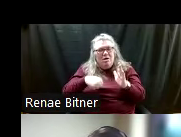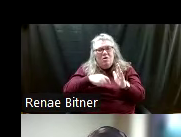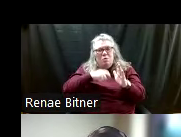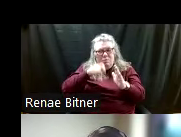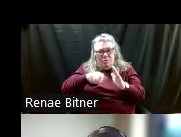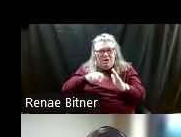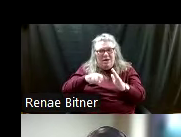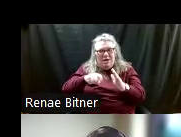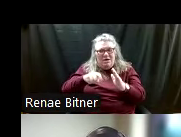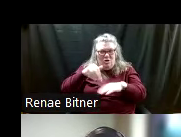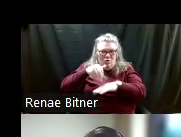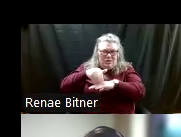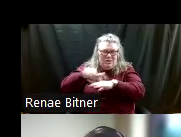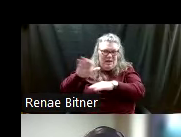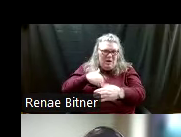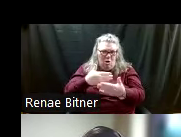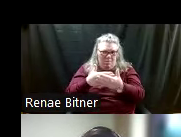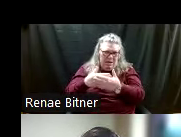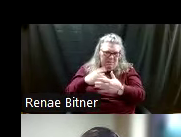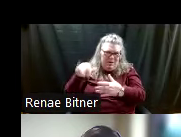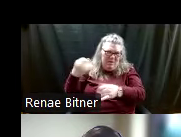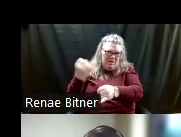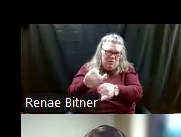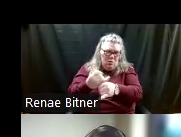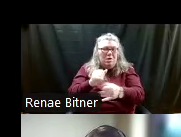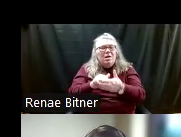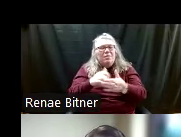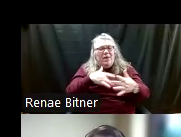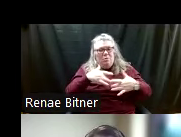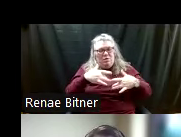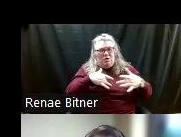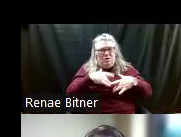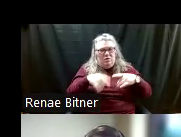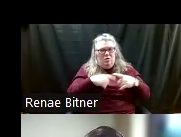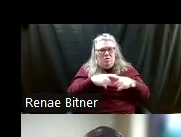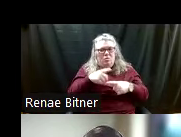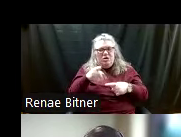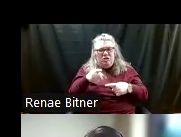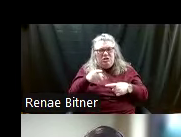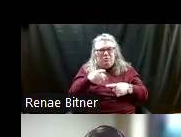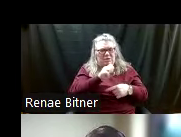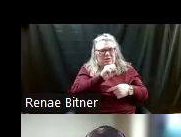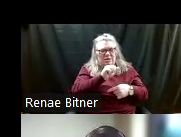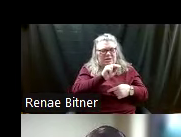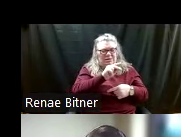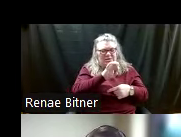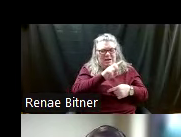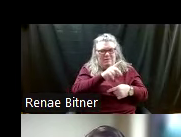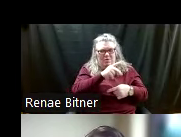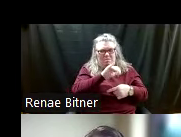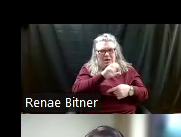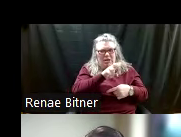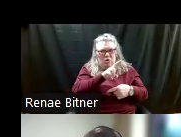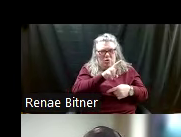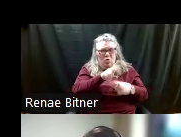our baby somewhere. And that had been a concern when she was at the Sanford PICU, when we started beginning